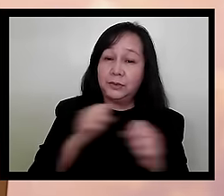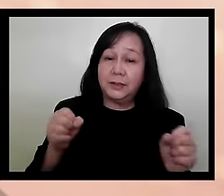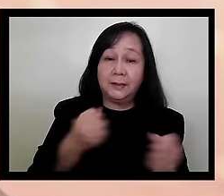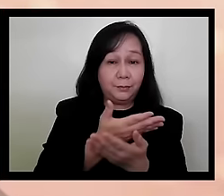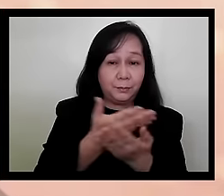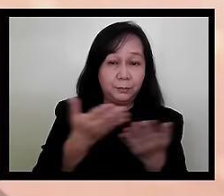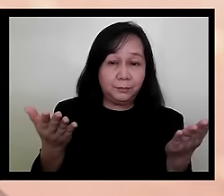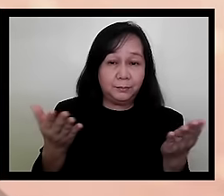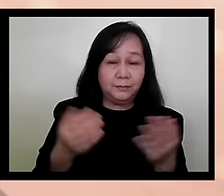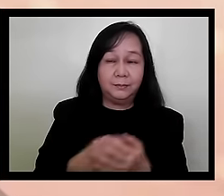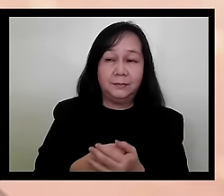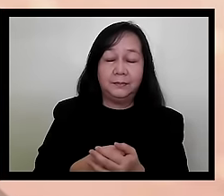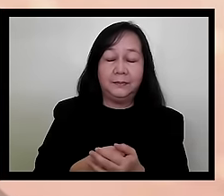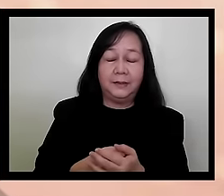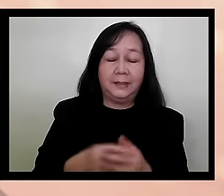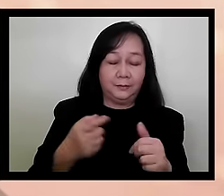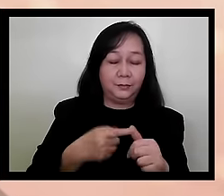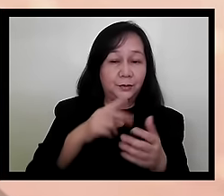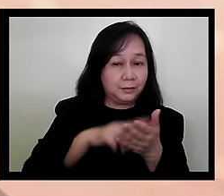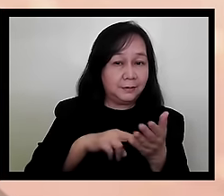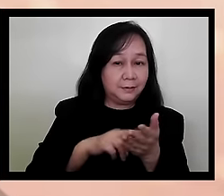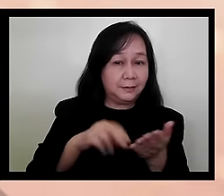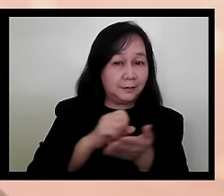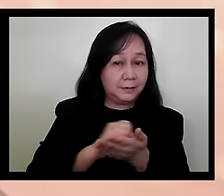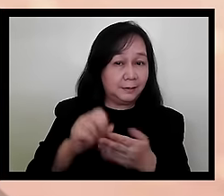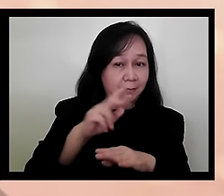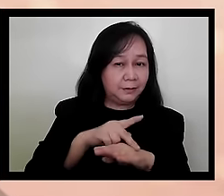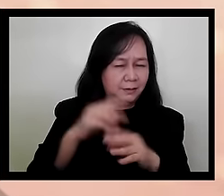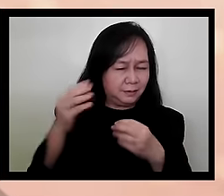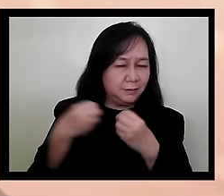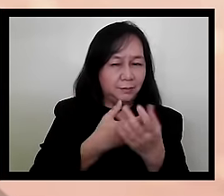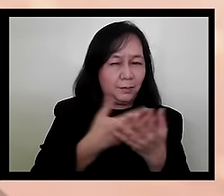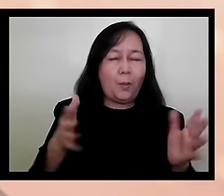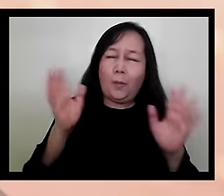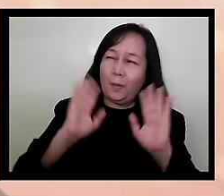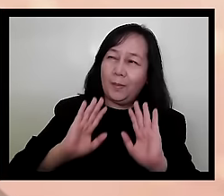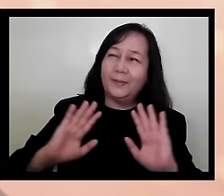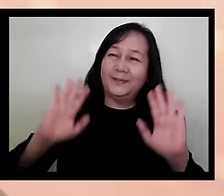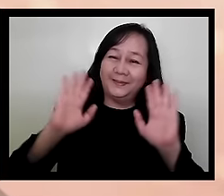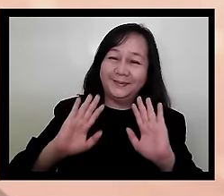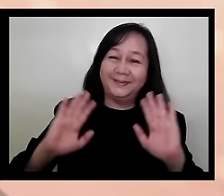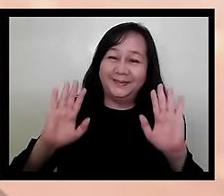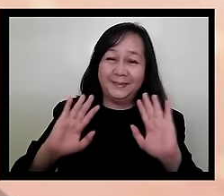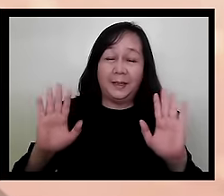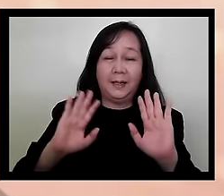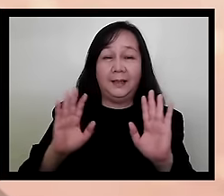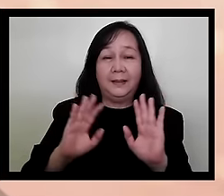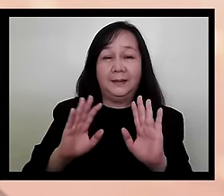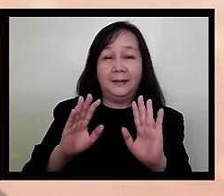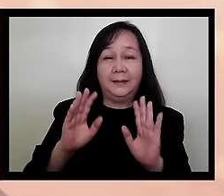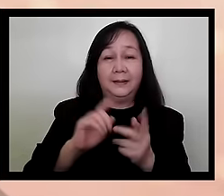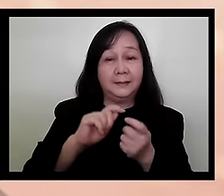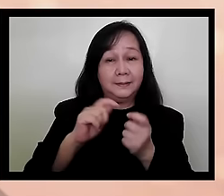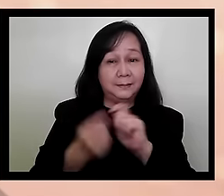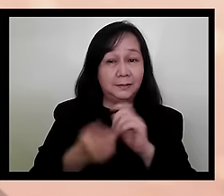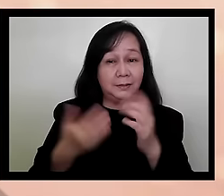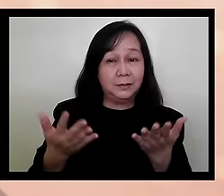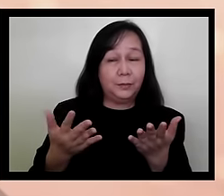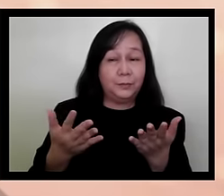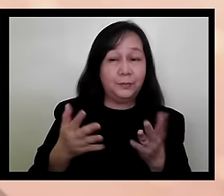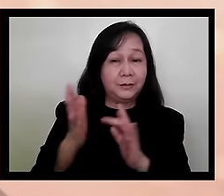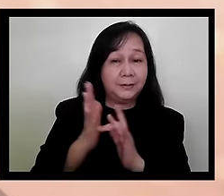you in the first reading St Peter gives us a wonderful interpretation of